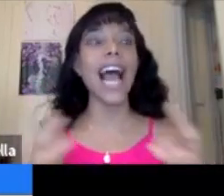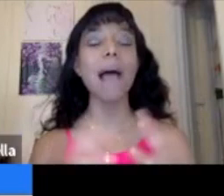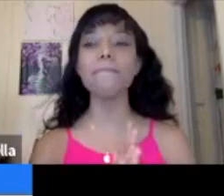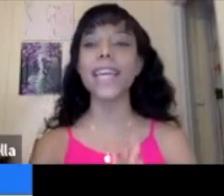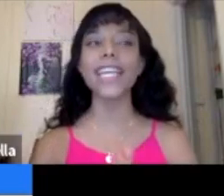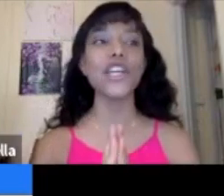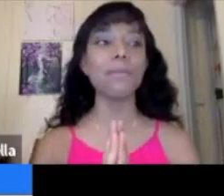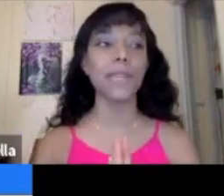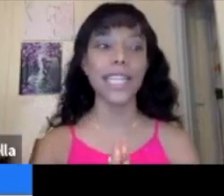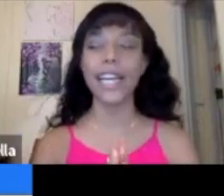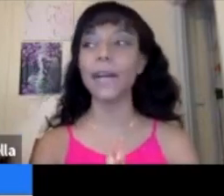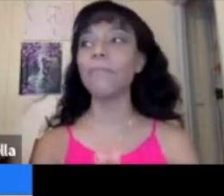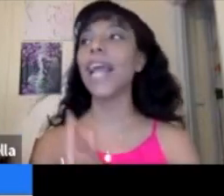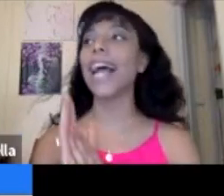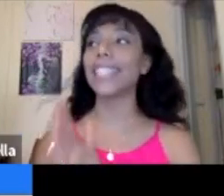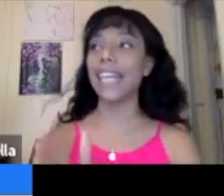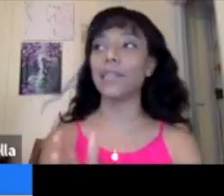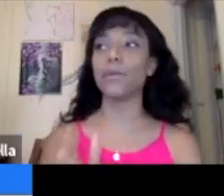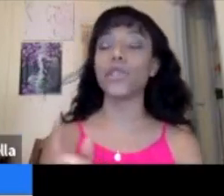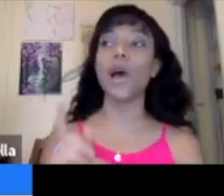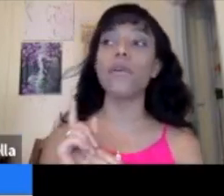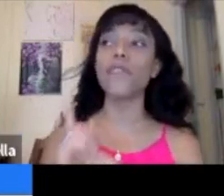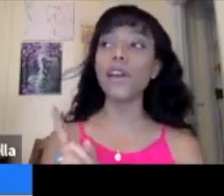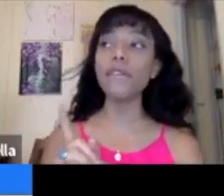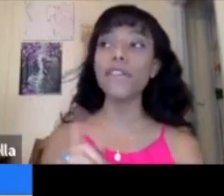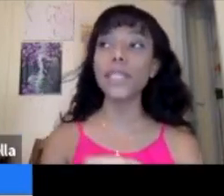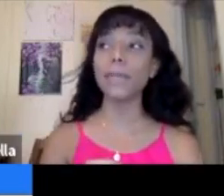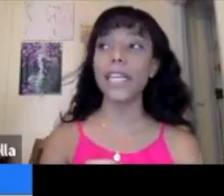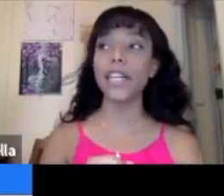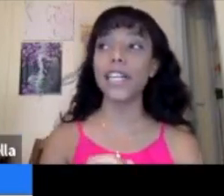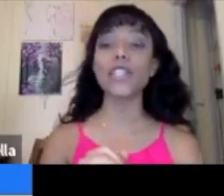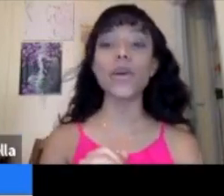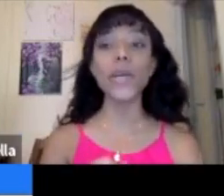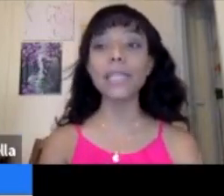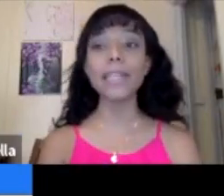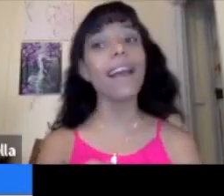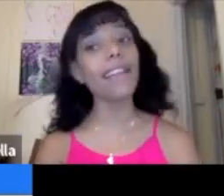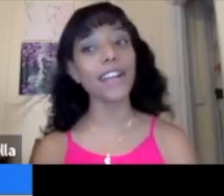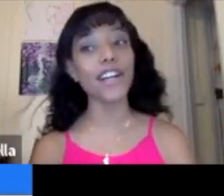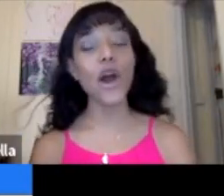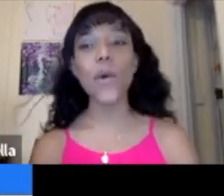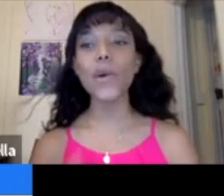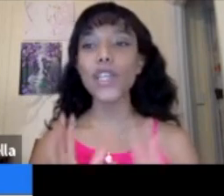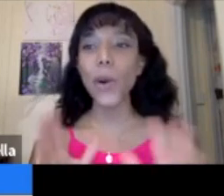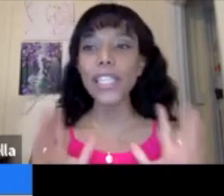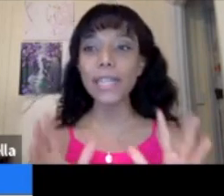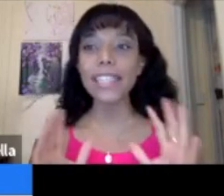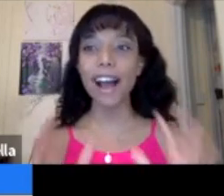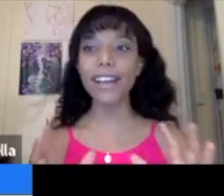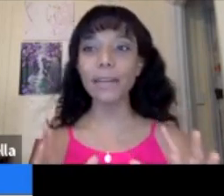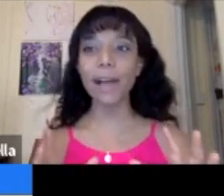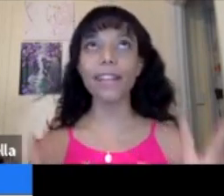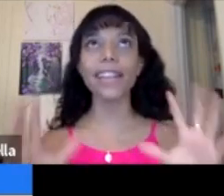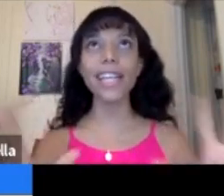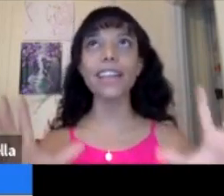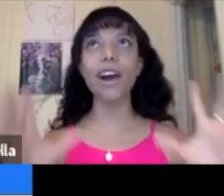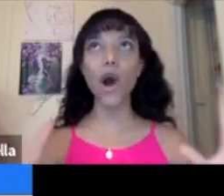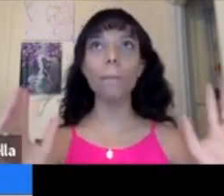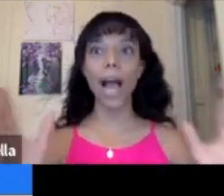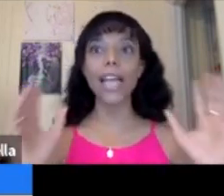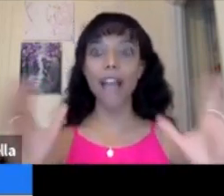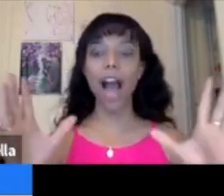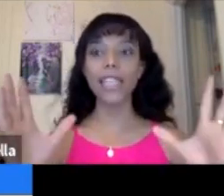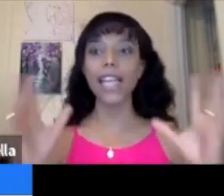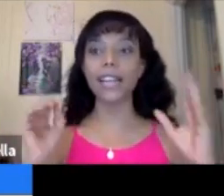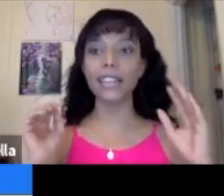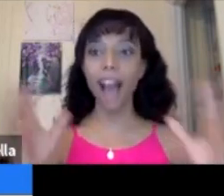media and make your media accessible. So our very first speaker is going to be Heather, who is going to be talking about this, oh